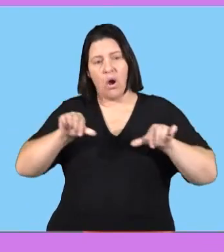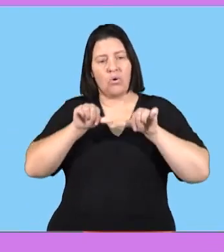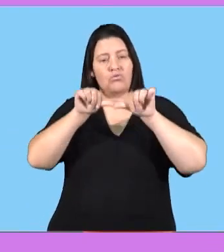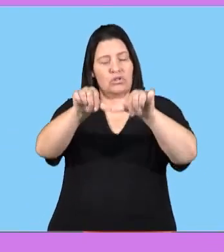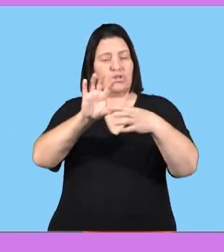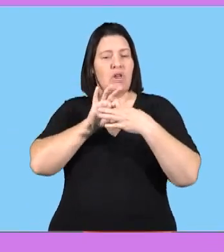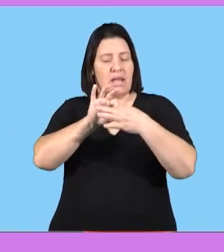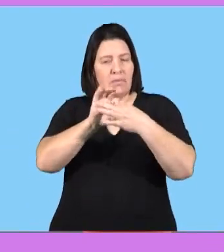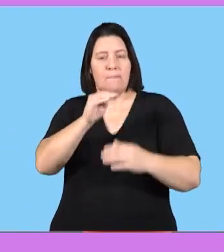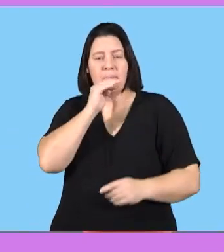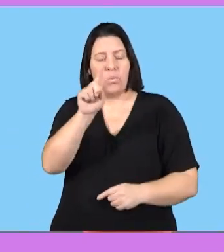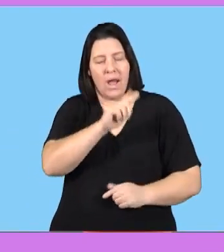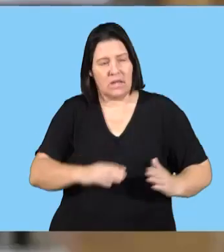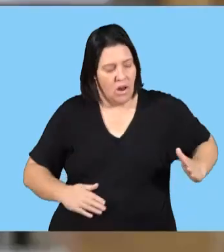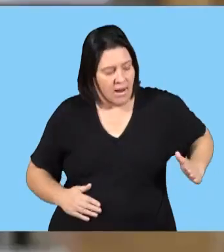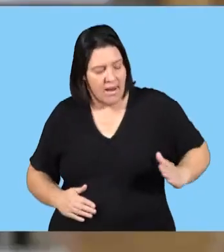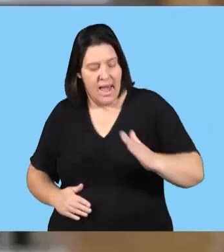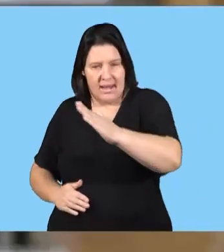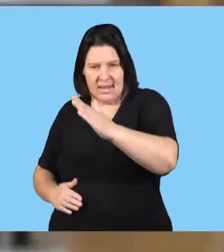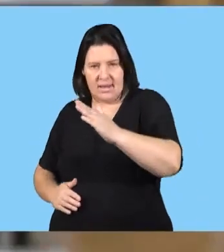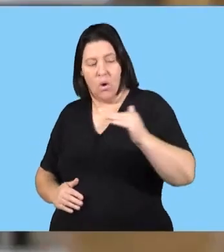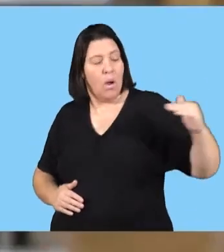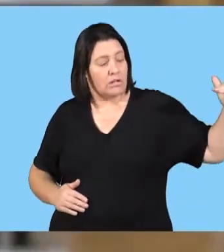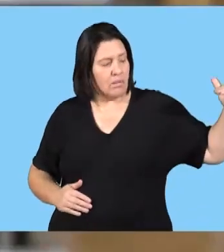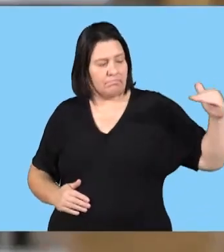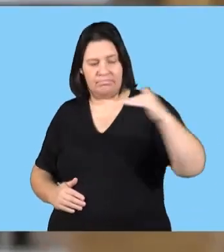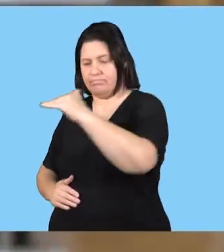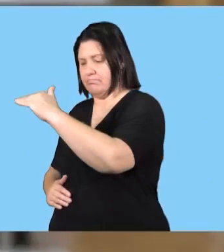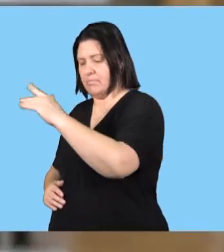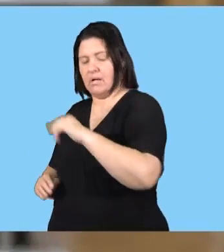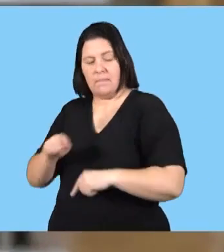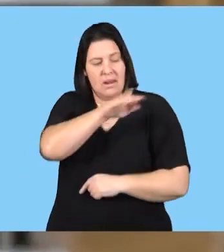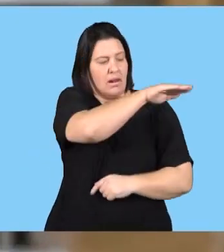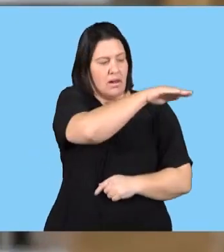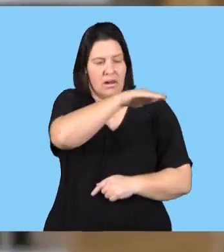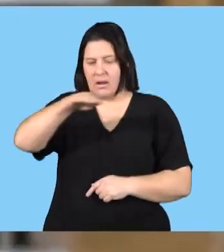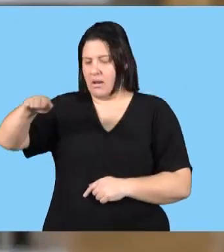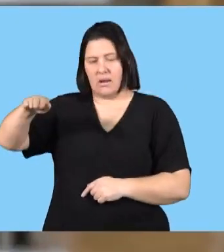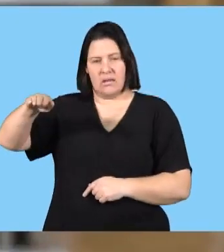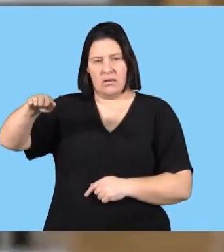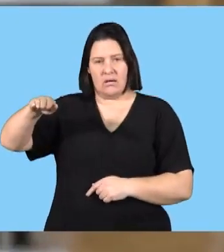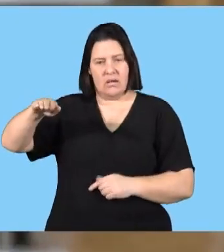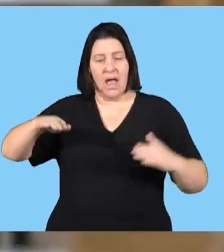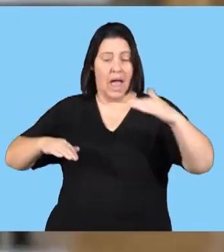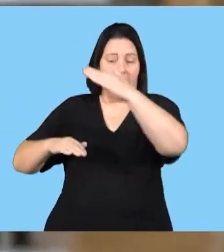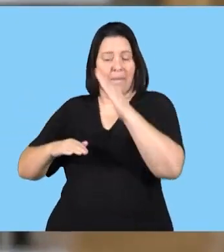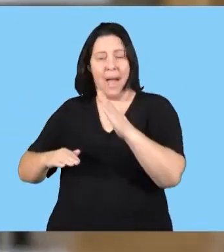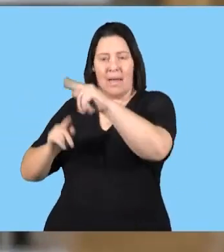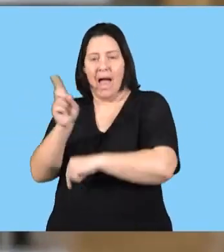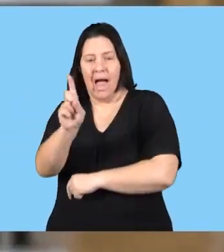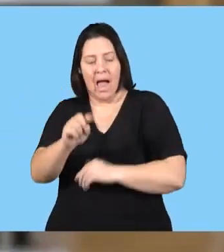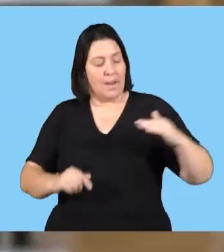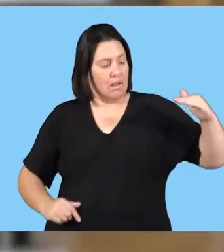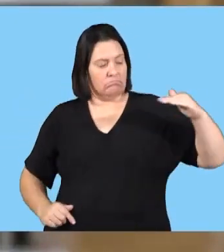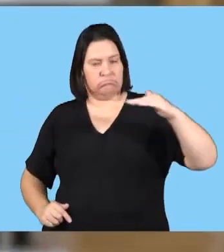relationship, will be a straight line which is parallel to the horizontal axis. So you will see that as we draw it, because